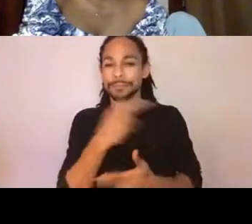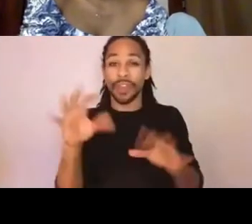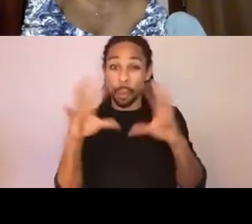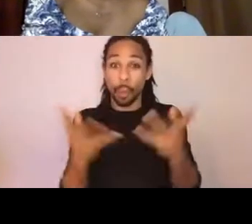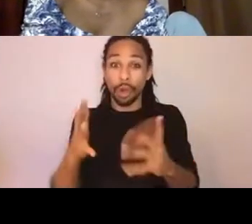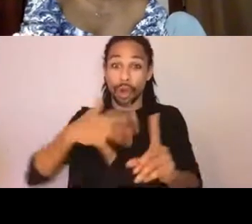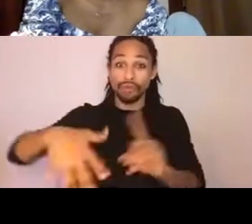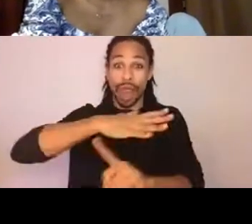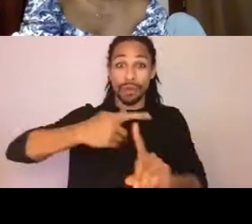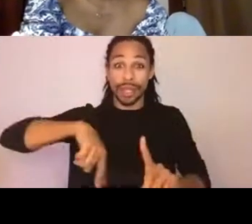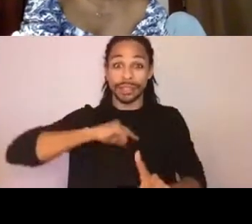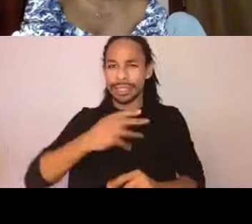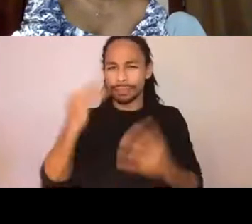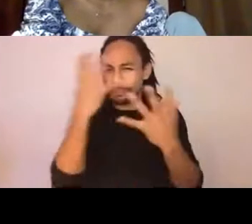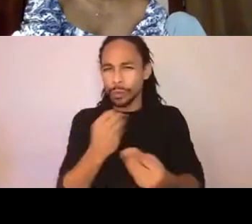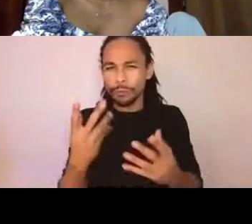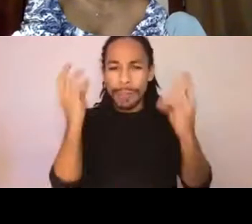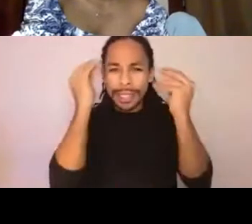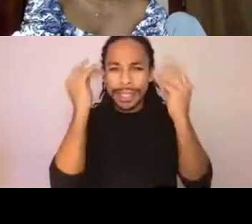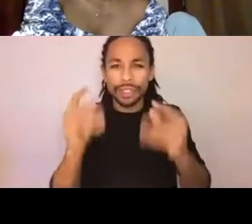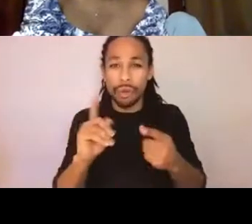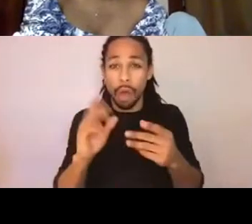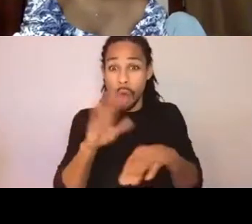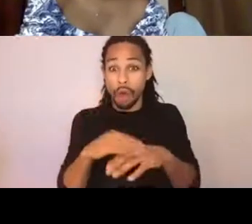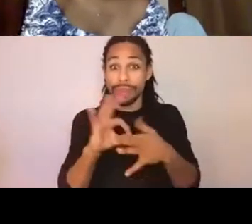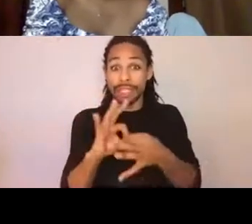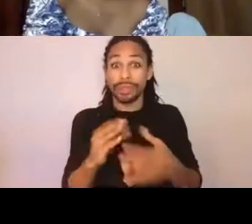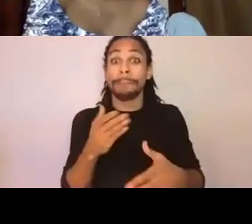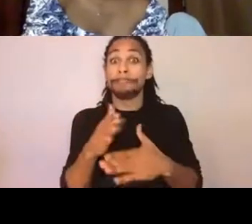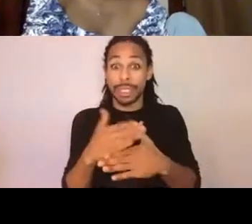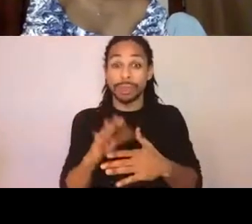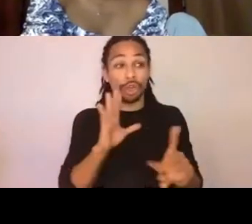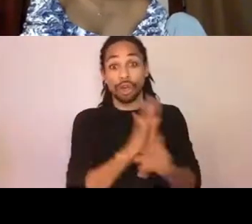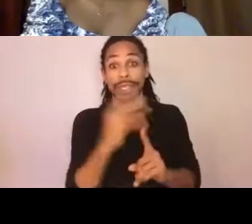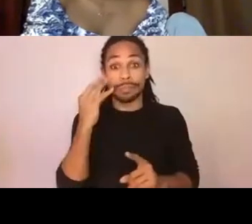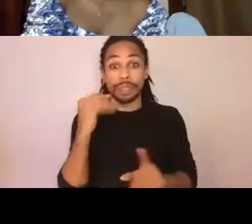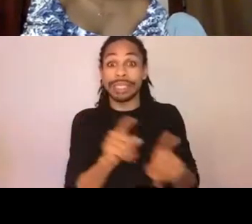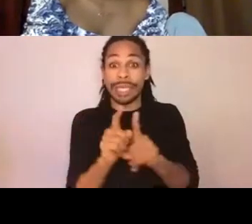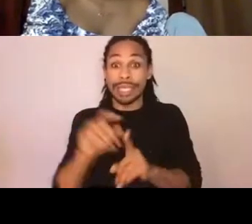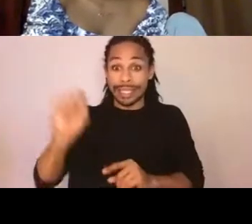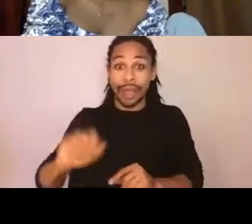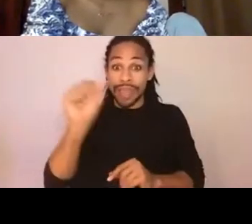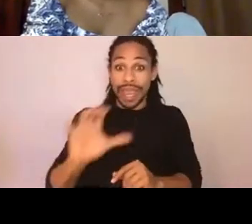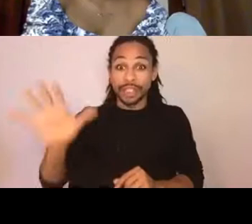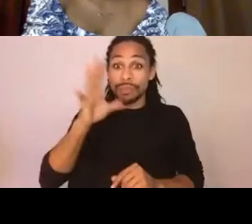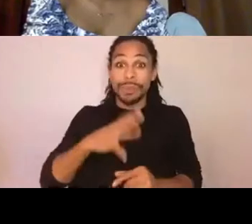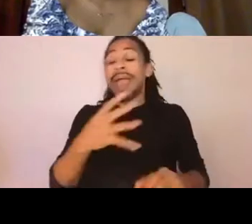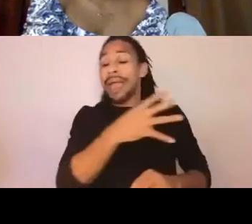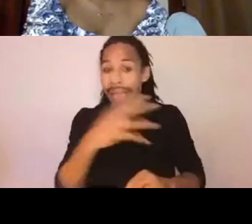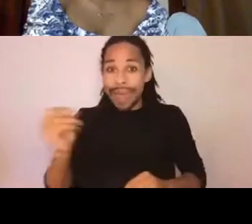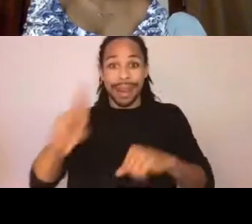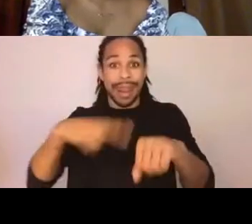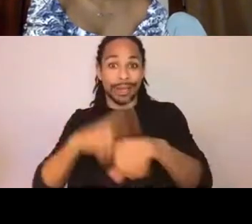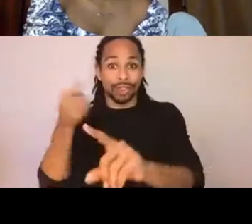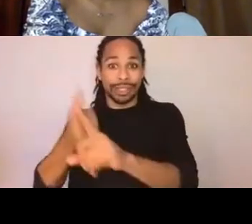the relationship between her experiences as a South Asian woman and nature. And you don't